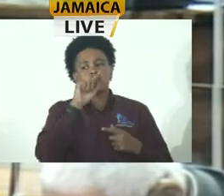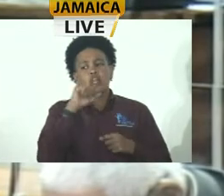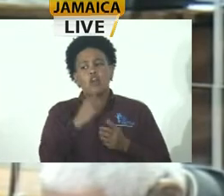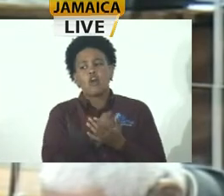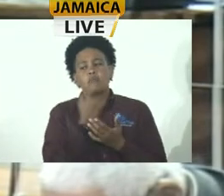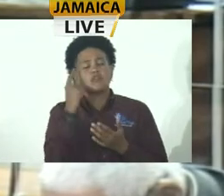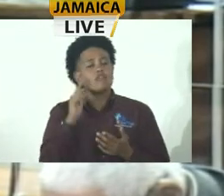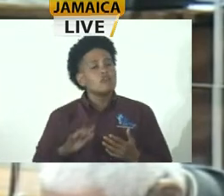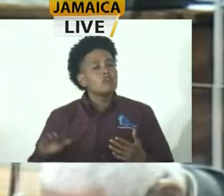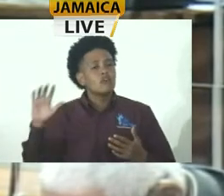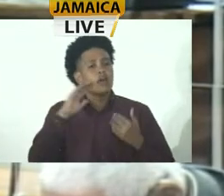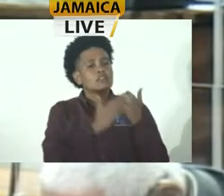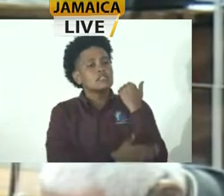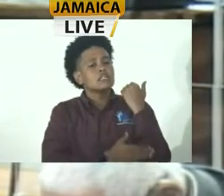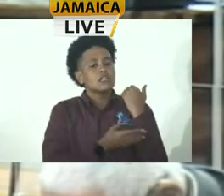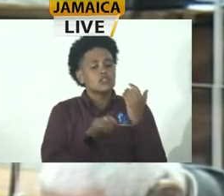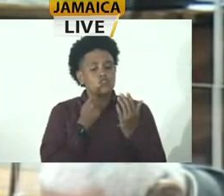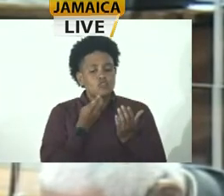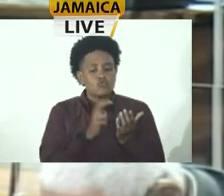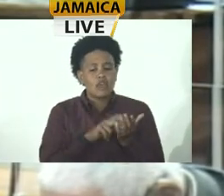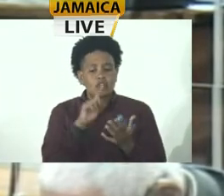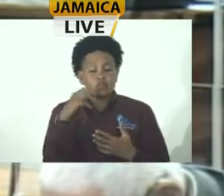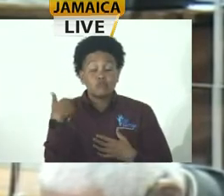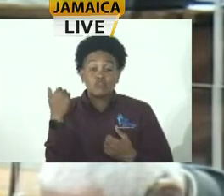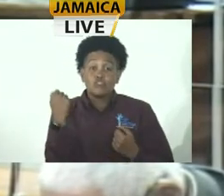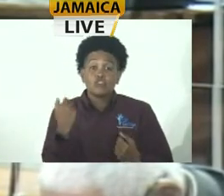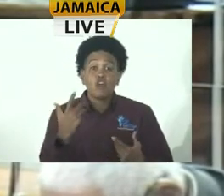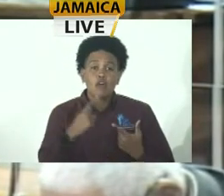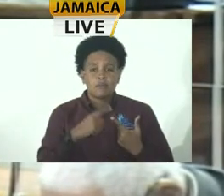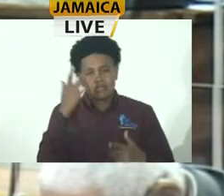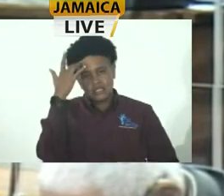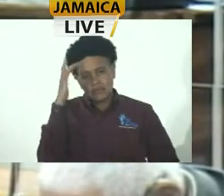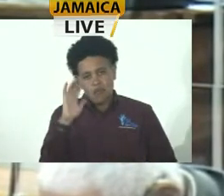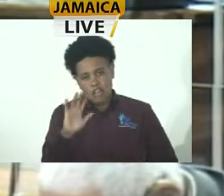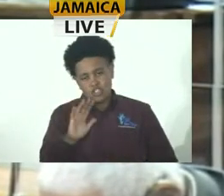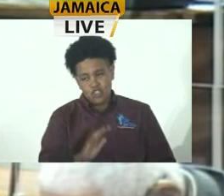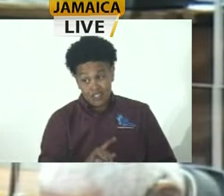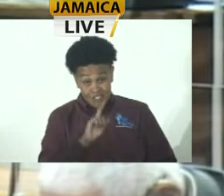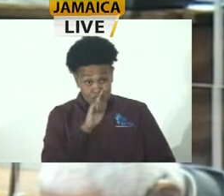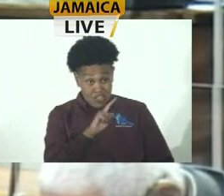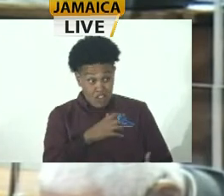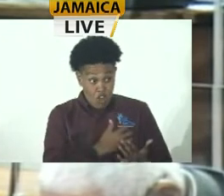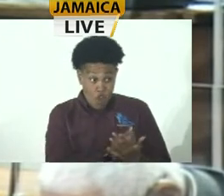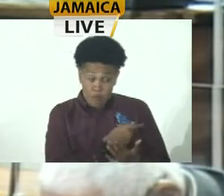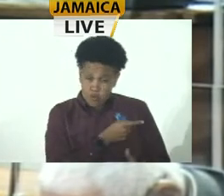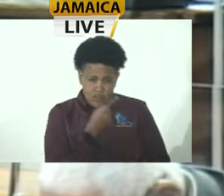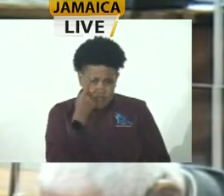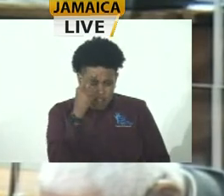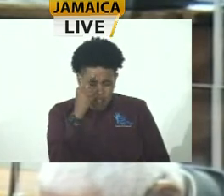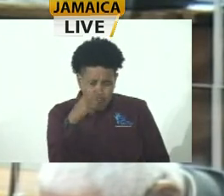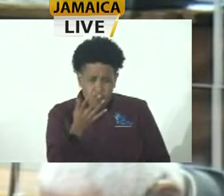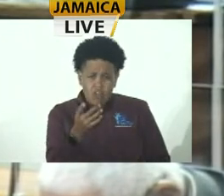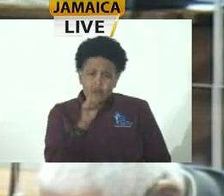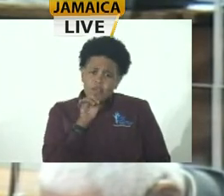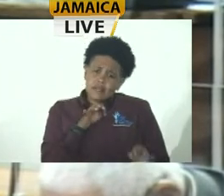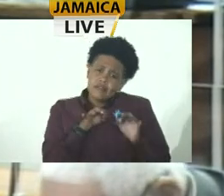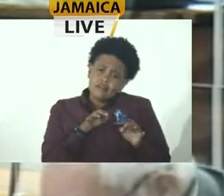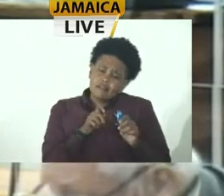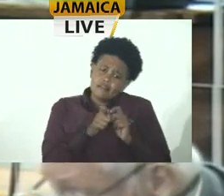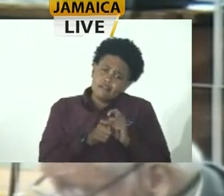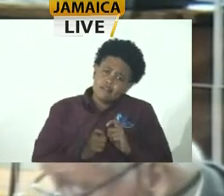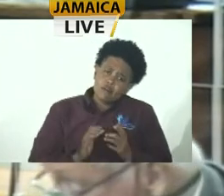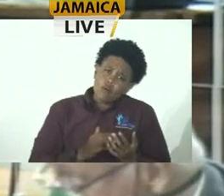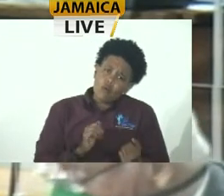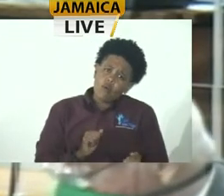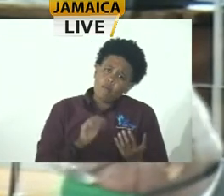as a nation to rise up stronger and smarter it is an opportunity to redefine our approach to the